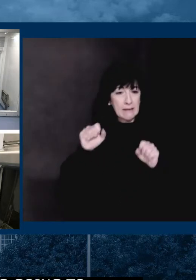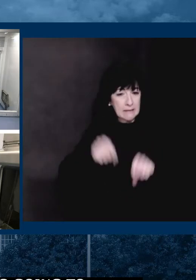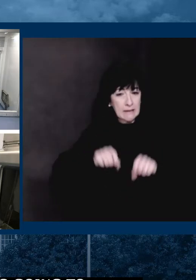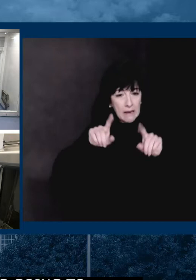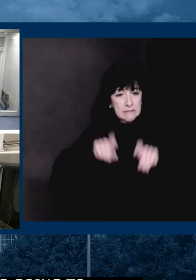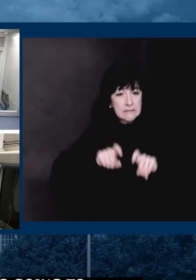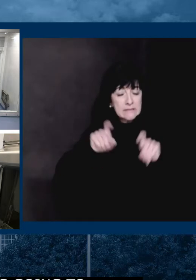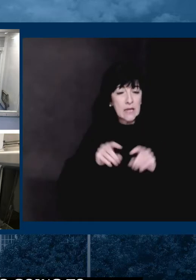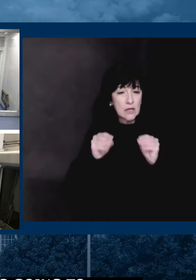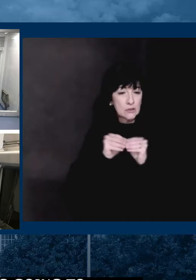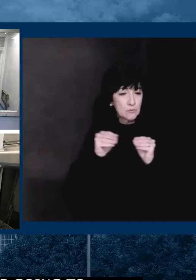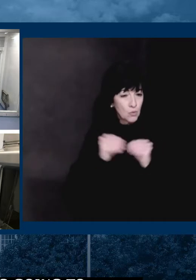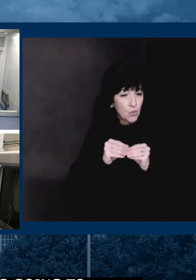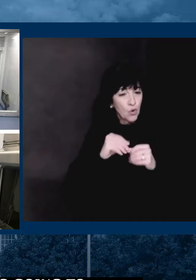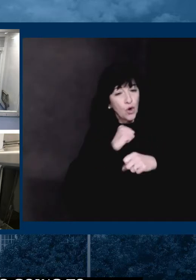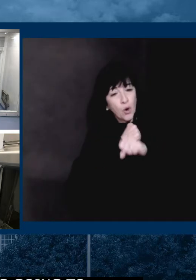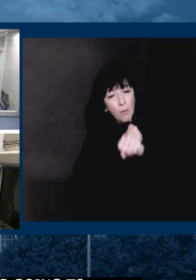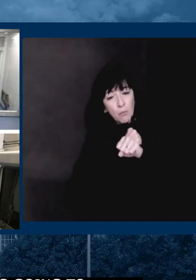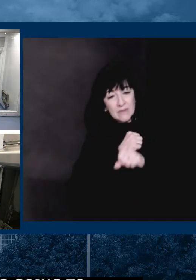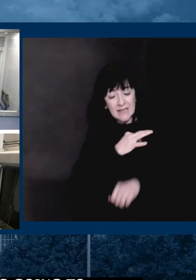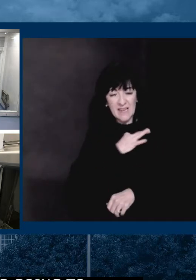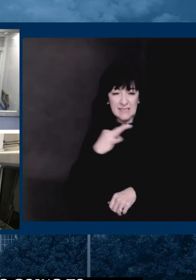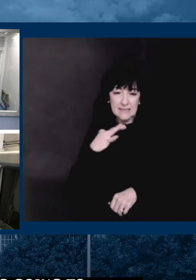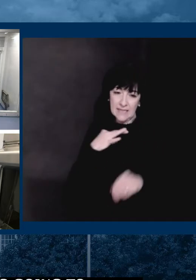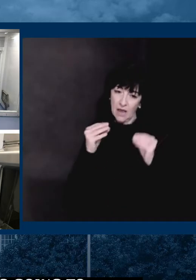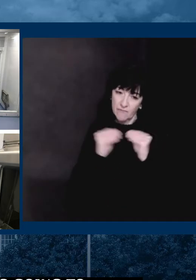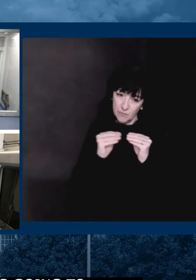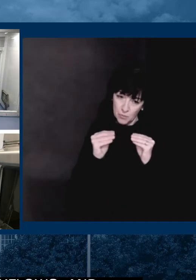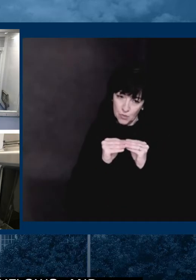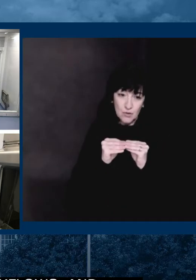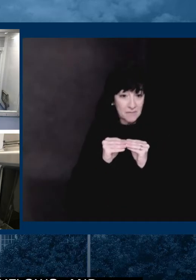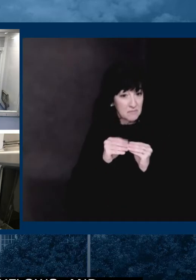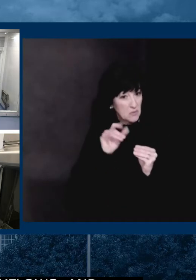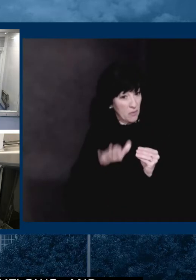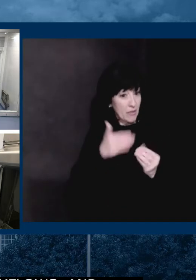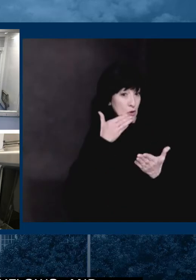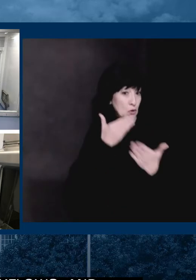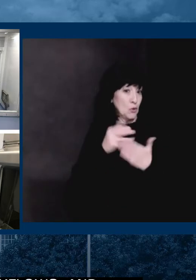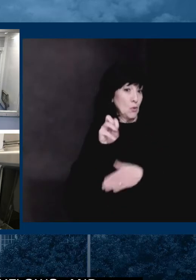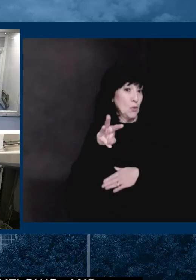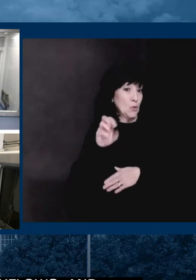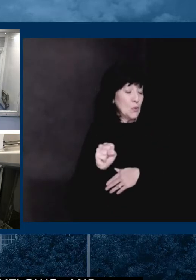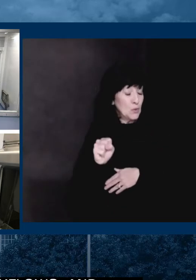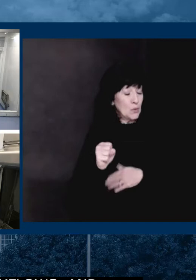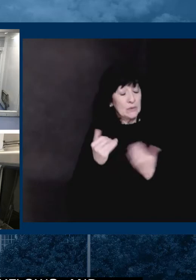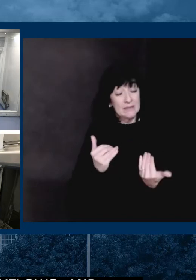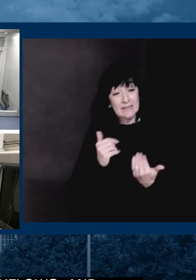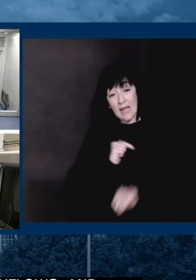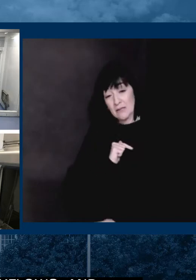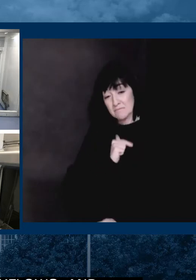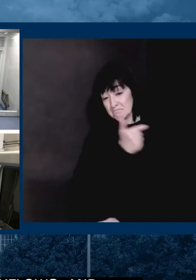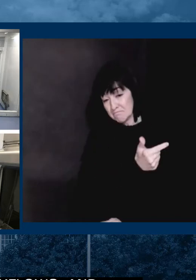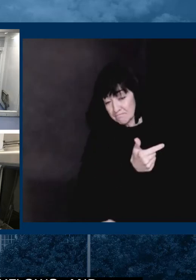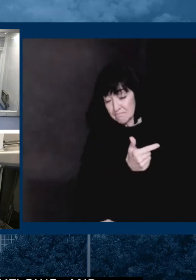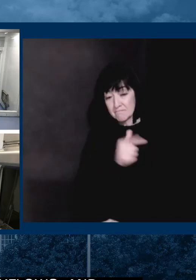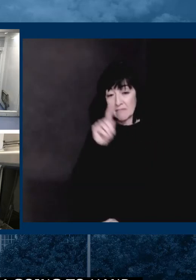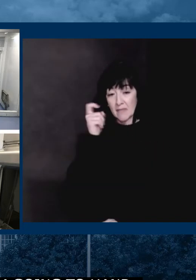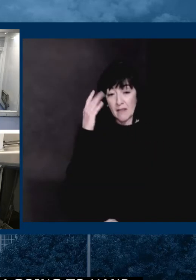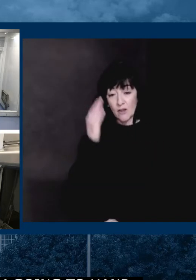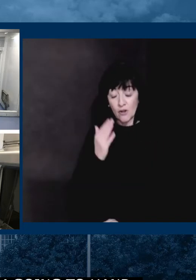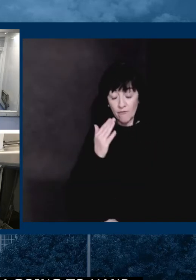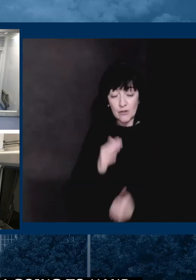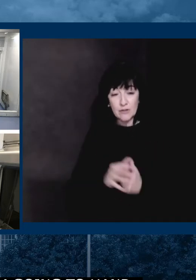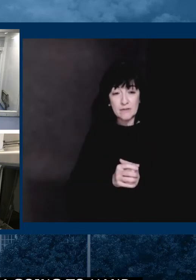properties. And with that, I'm going to hand it back to the governor. Thank you very much, Dr.